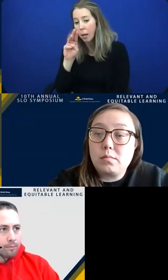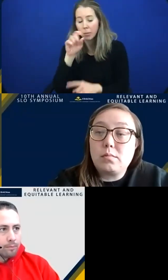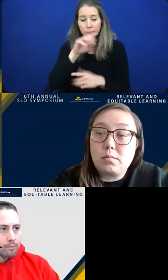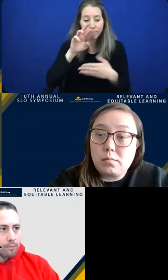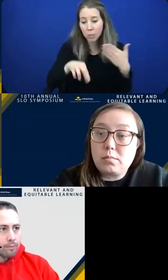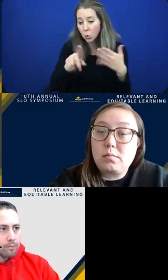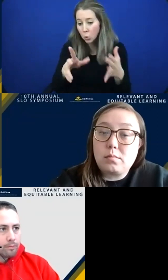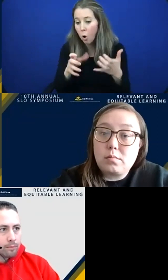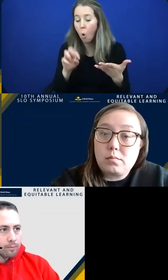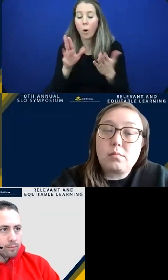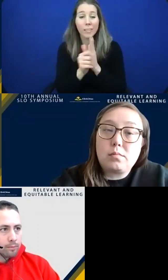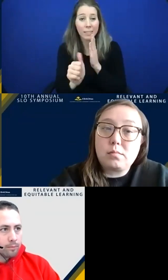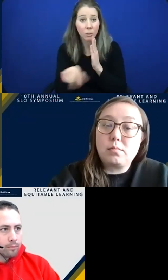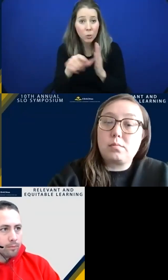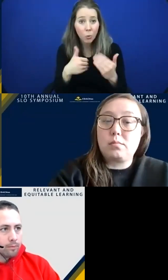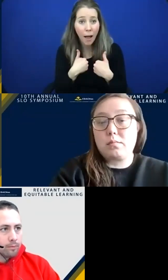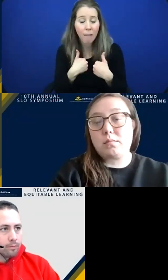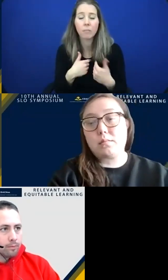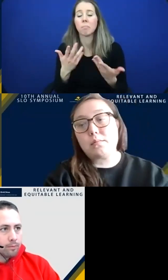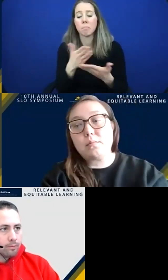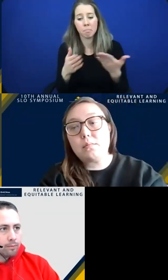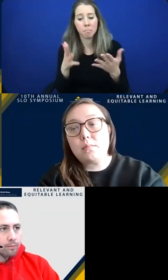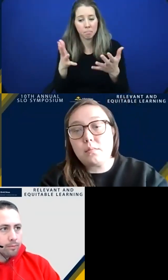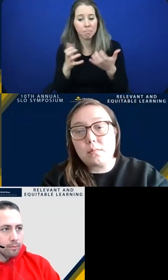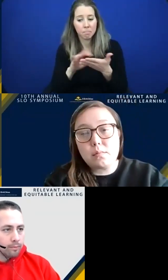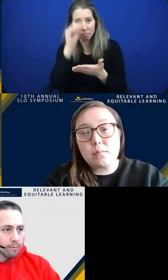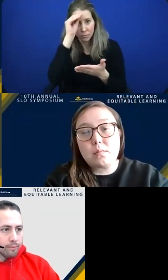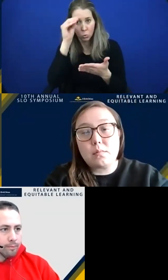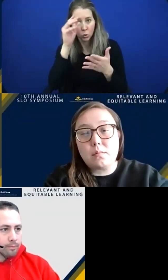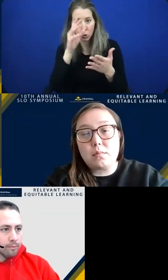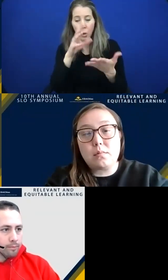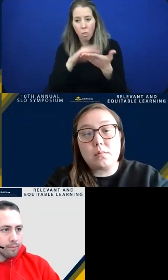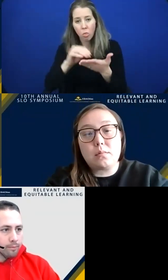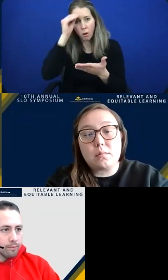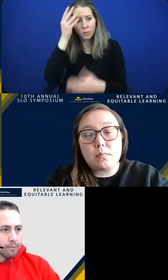big competencies that you have, the things that you want students to take away